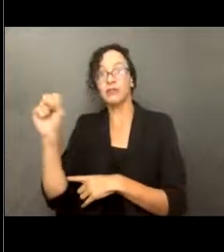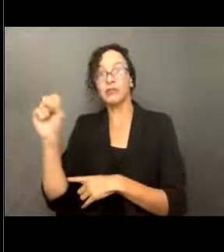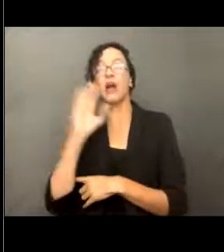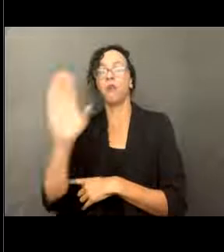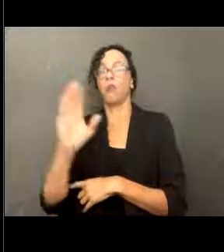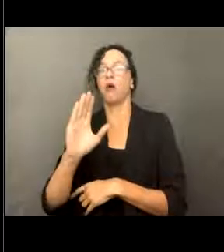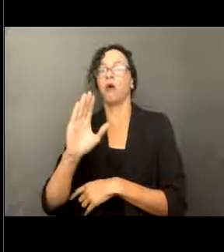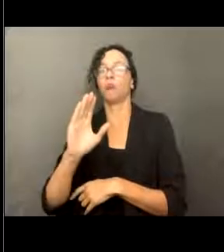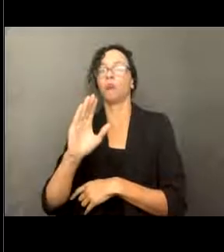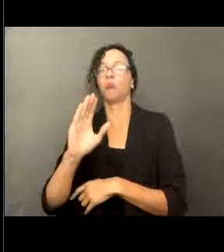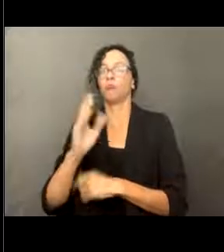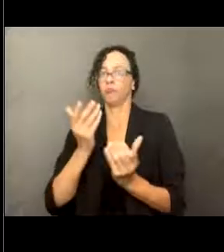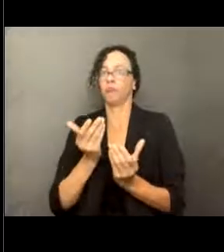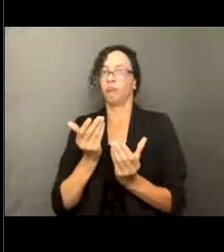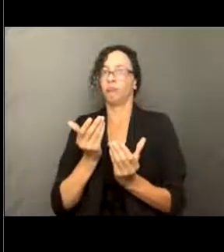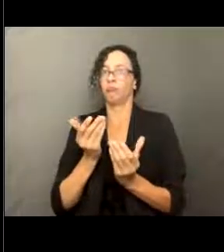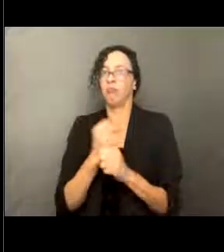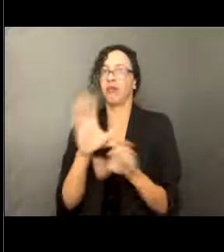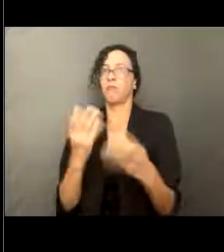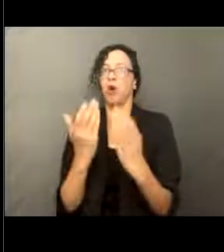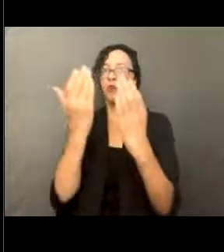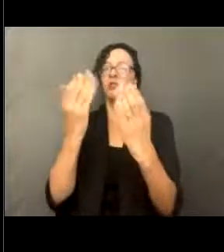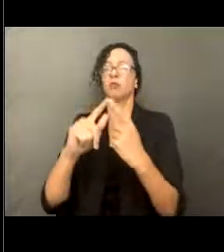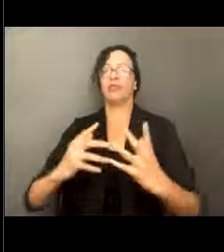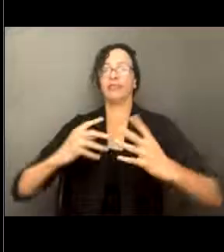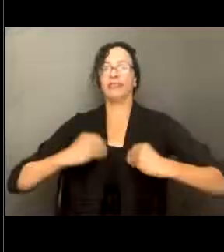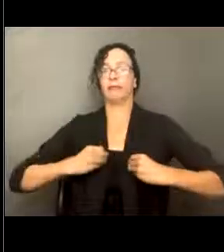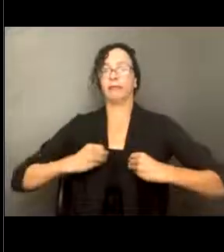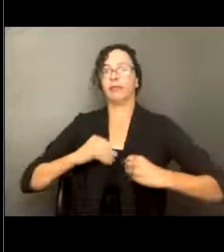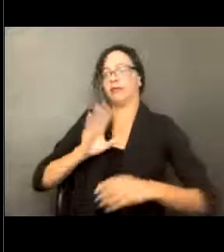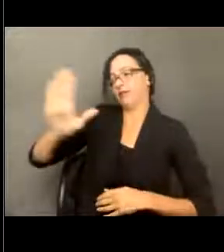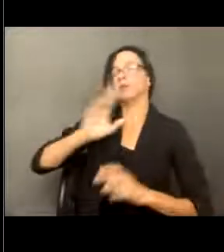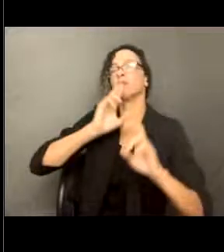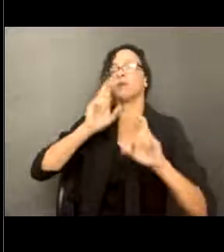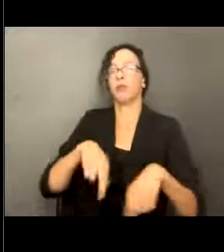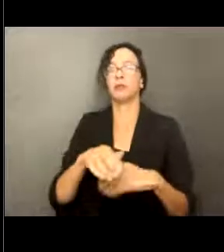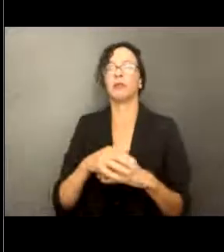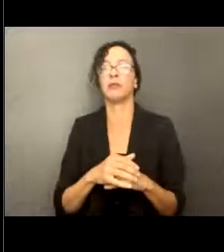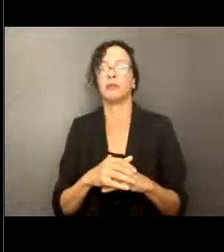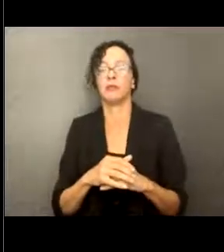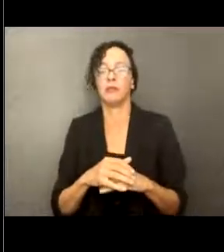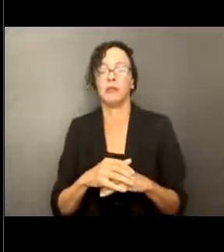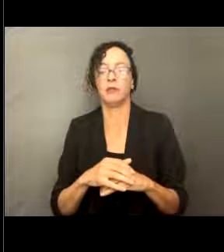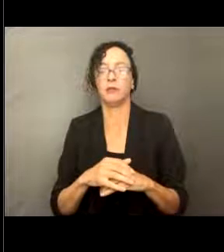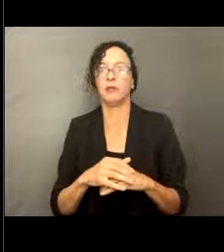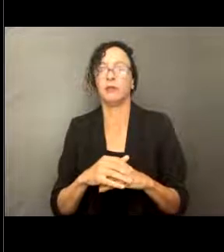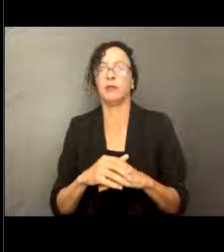report. So move, Martina. The question were.